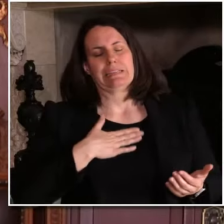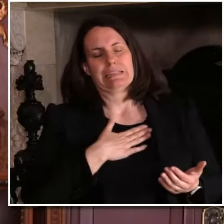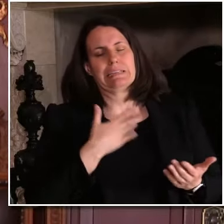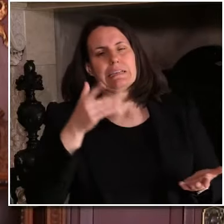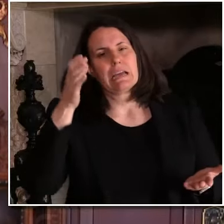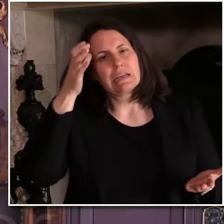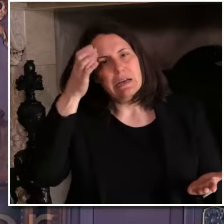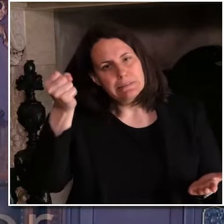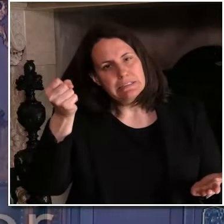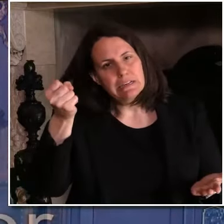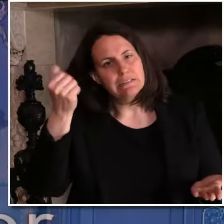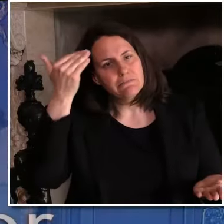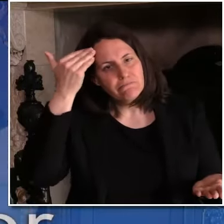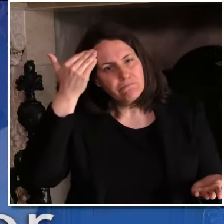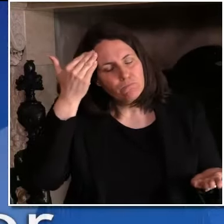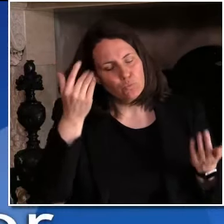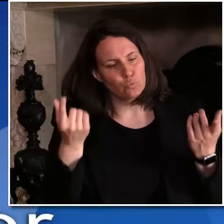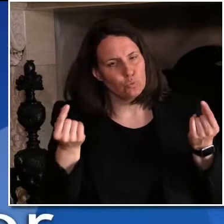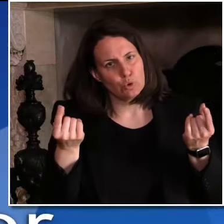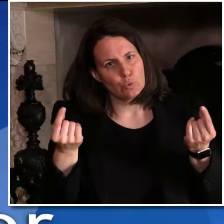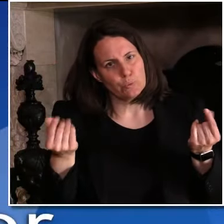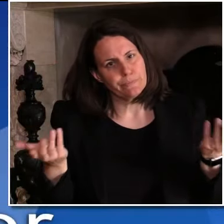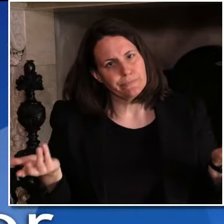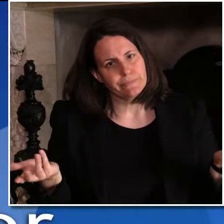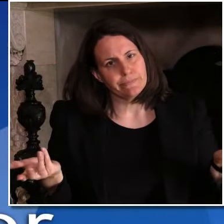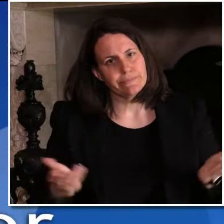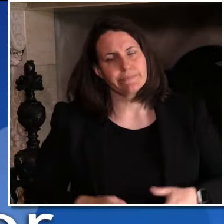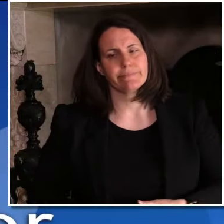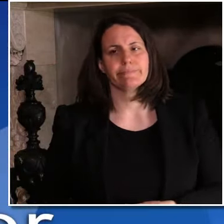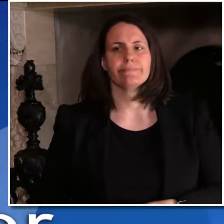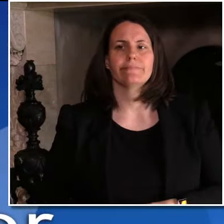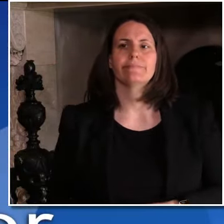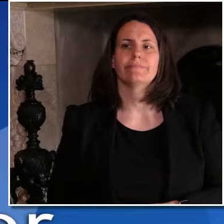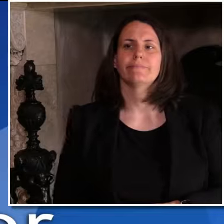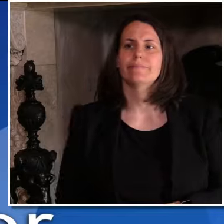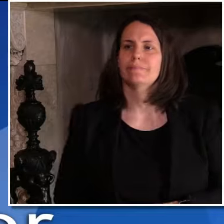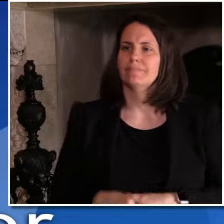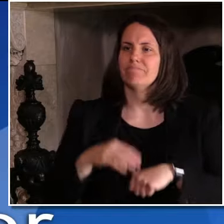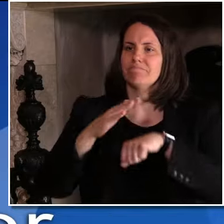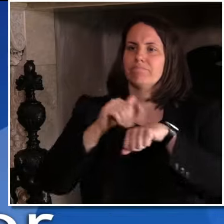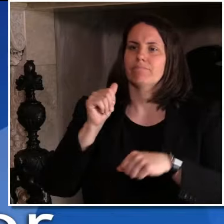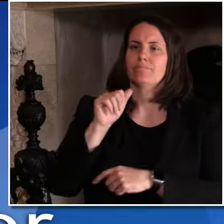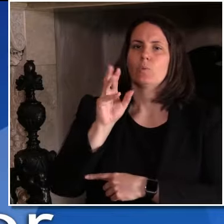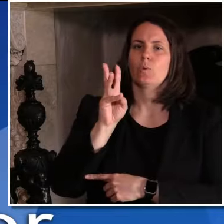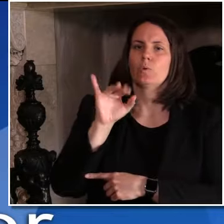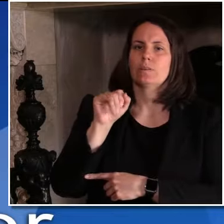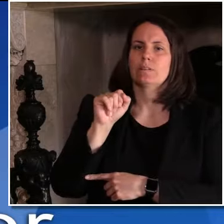Molly. Now to WISC TV in Madison. WISC.